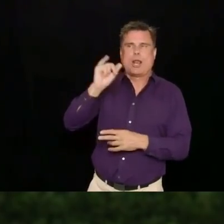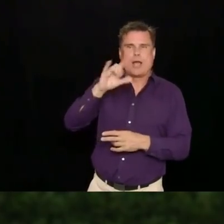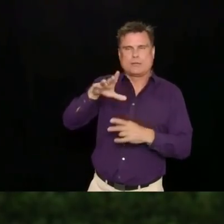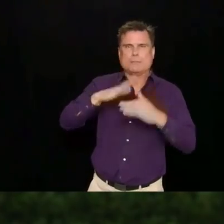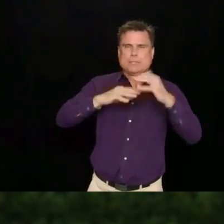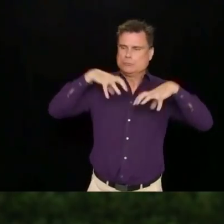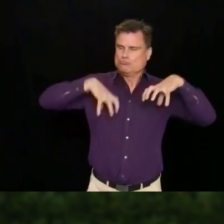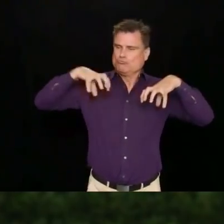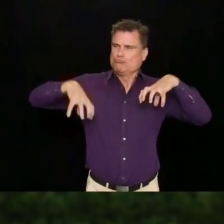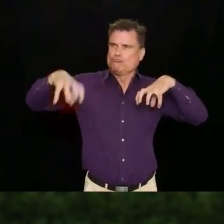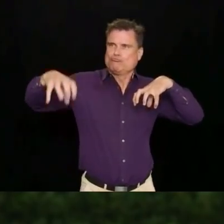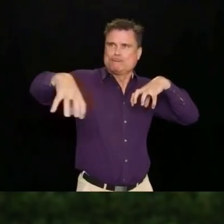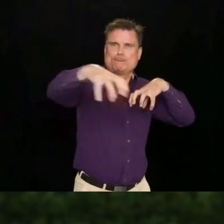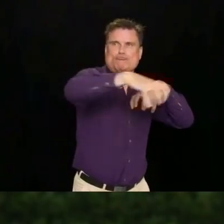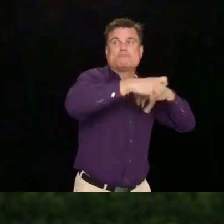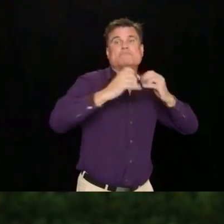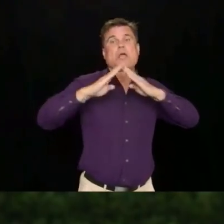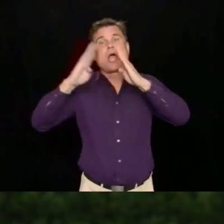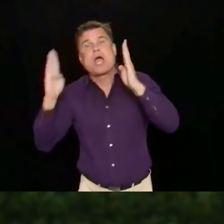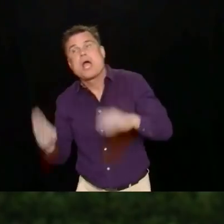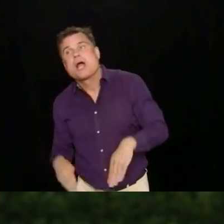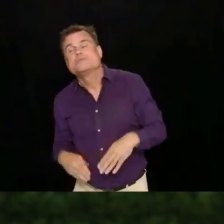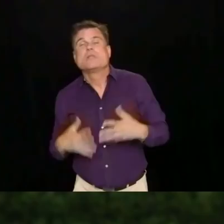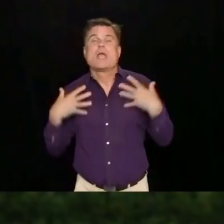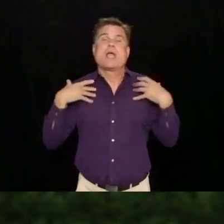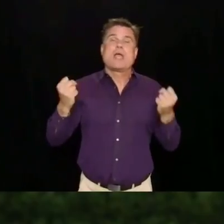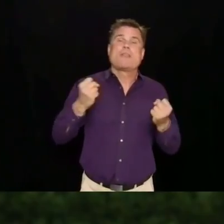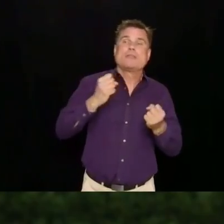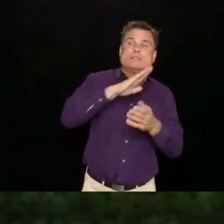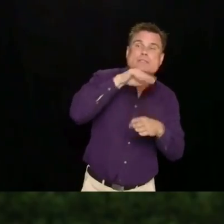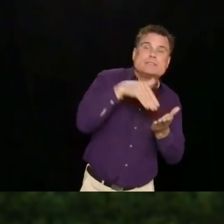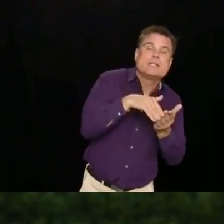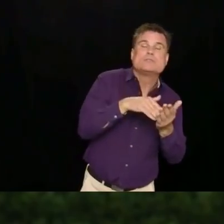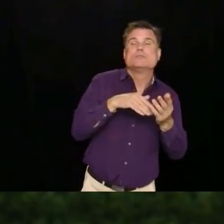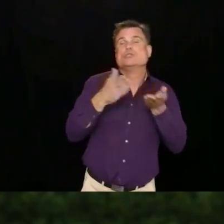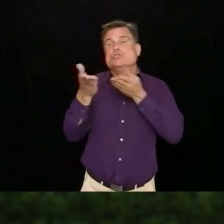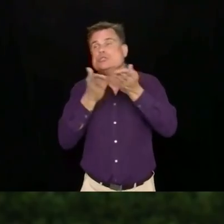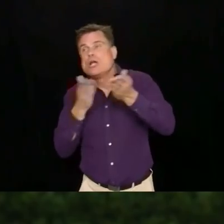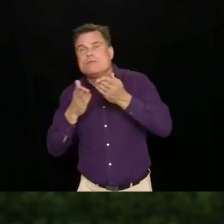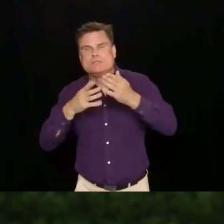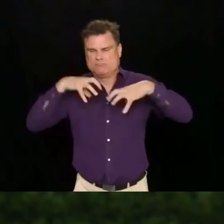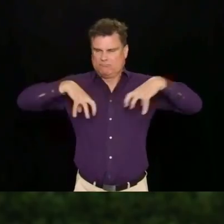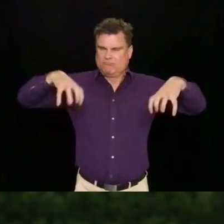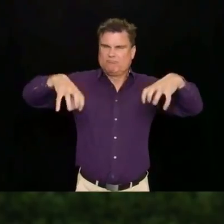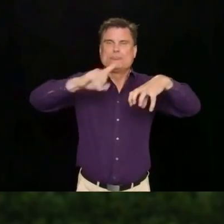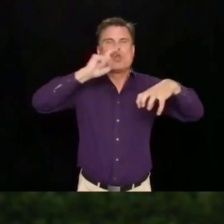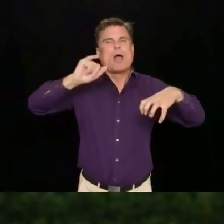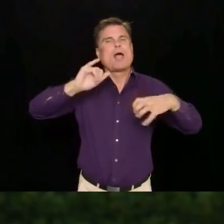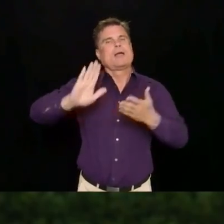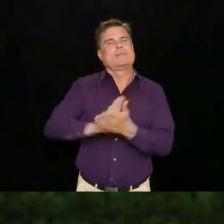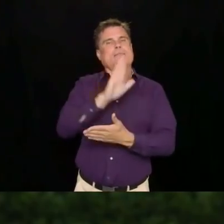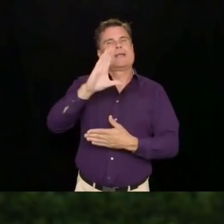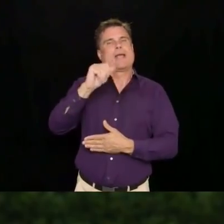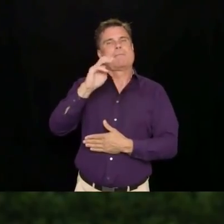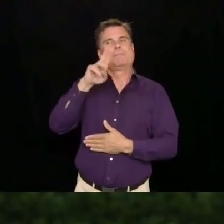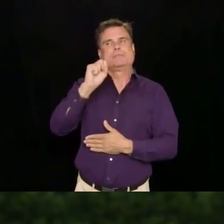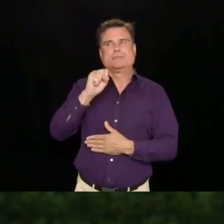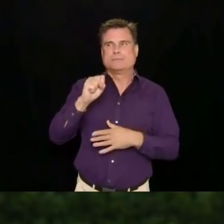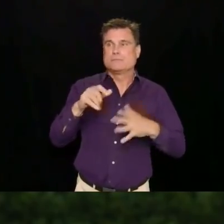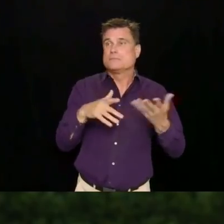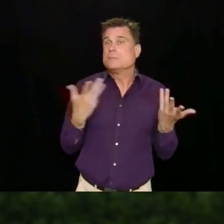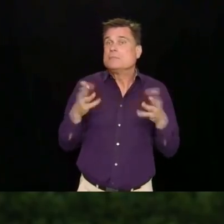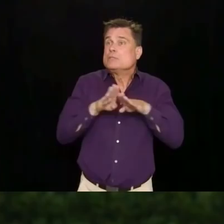housing, we're looking at healthcare services that can expand as needs for seniors grow. We're looking at